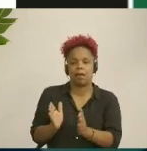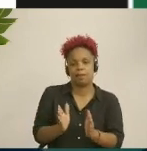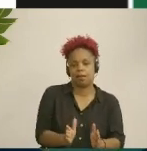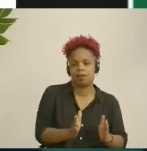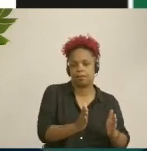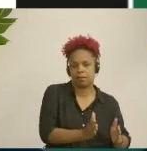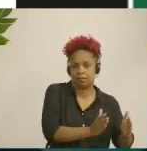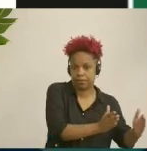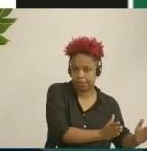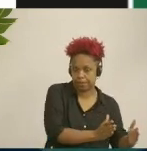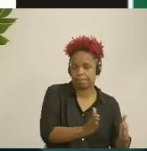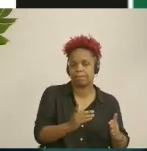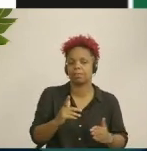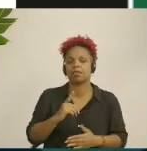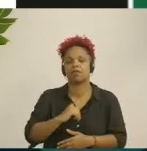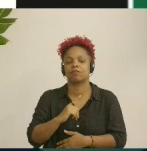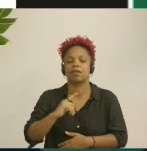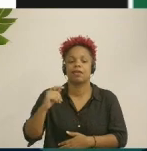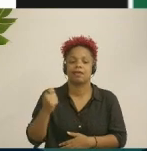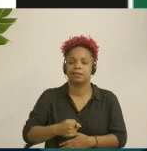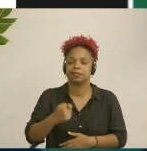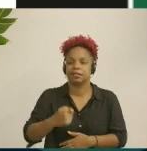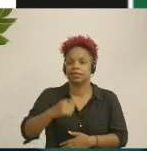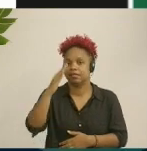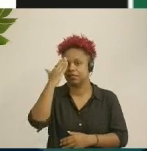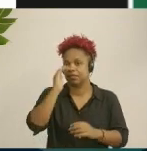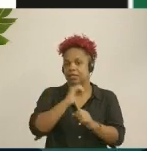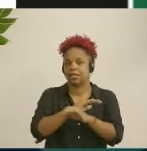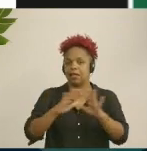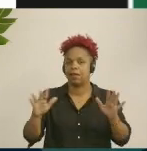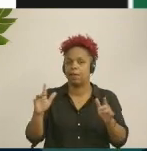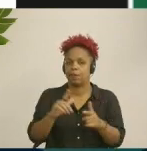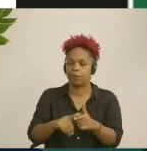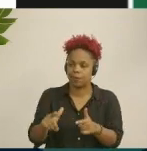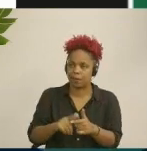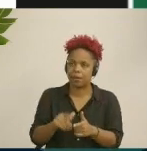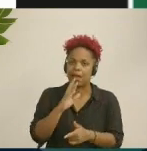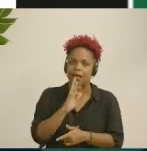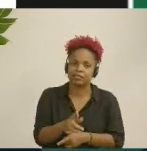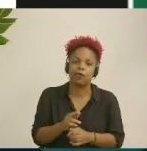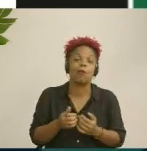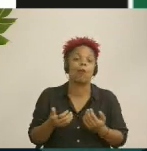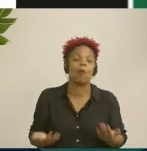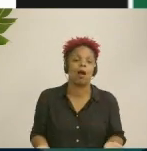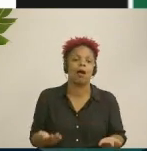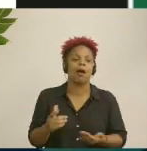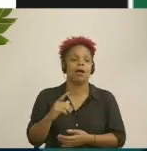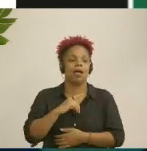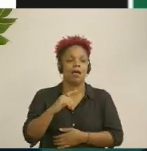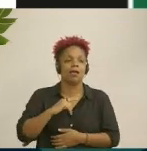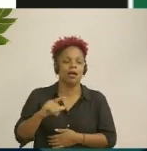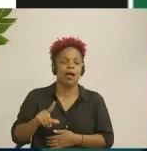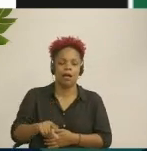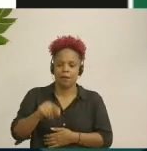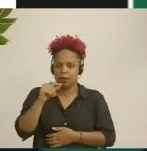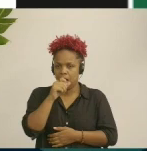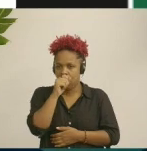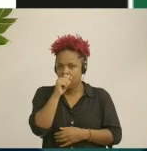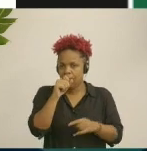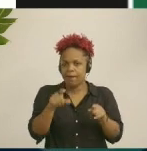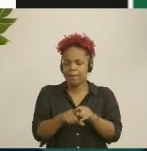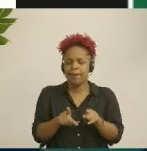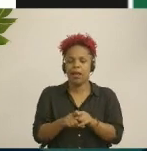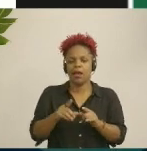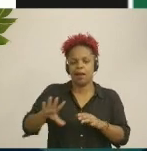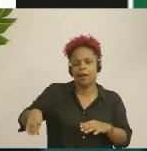an option to address it, working through implementation, and then monitoring and evaluating. Jeff Sachs mentioned data analytics, absolutely